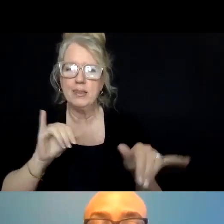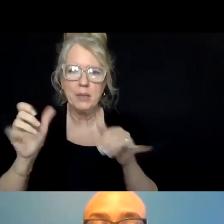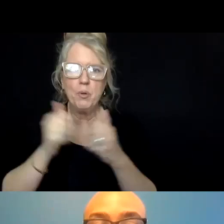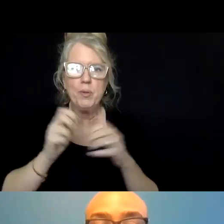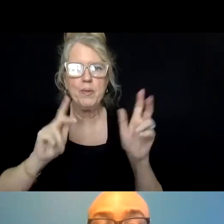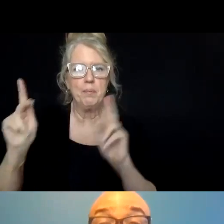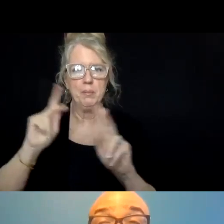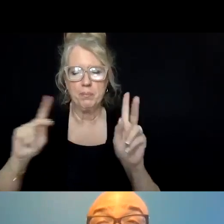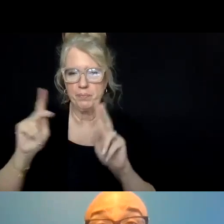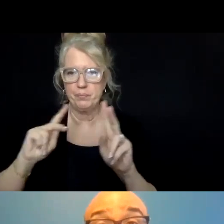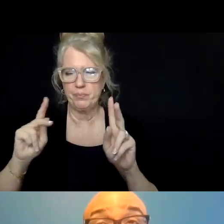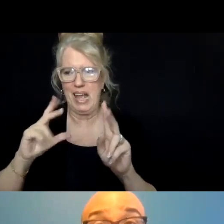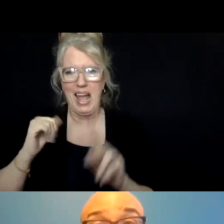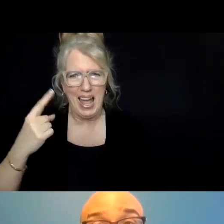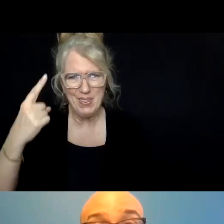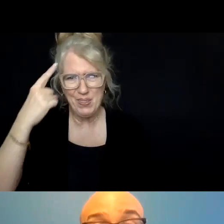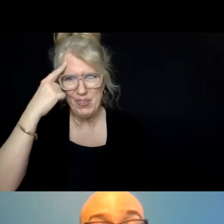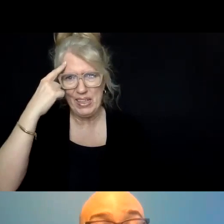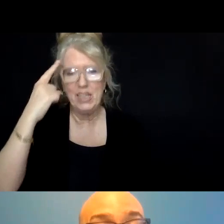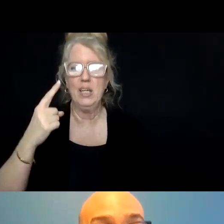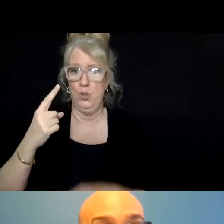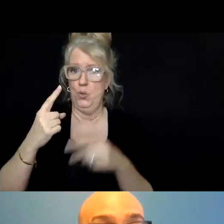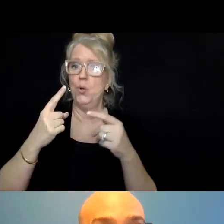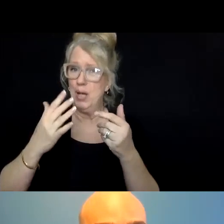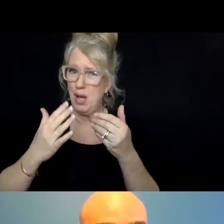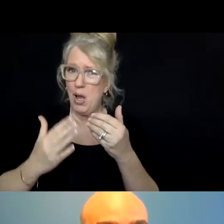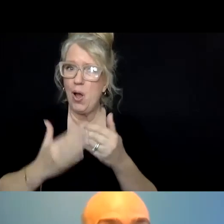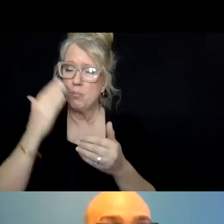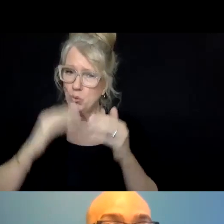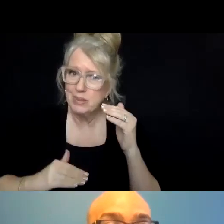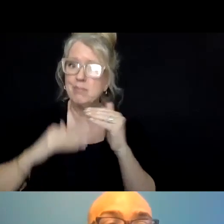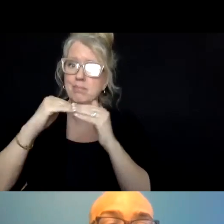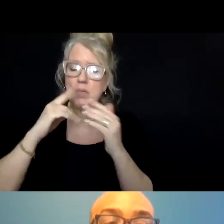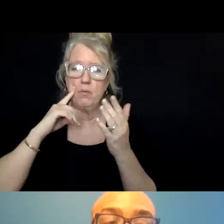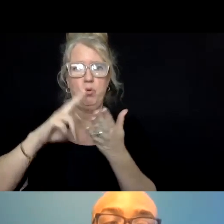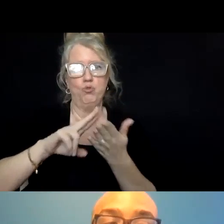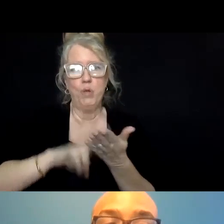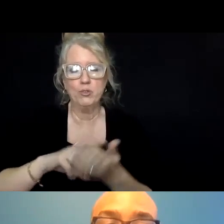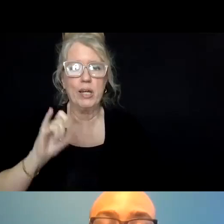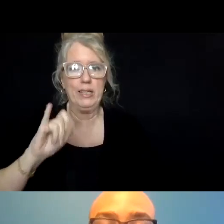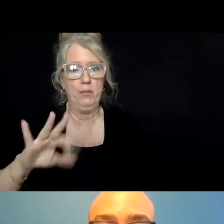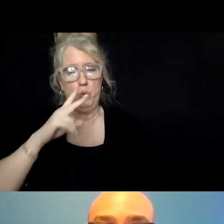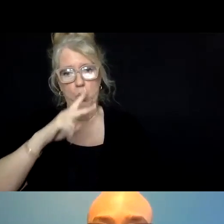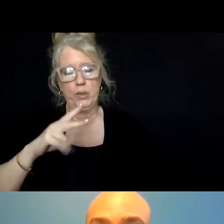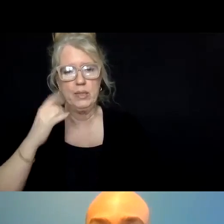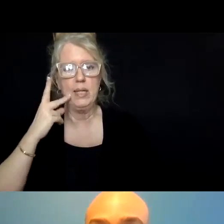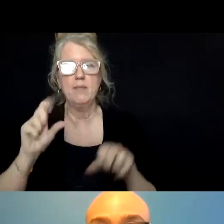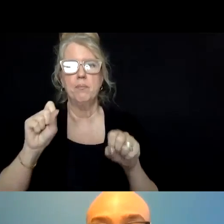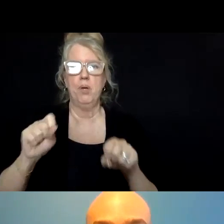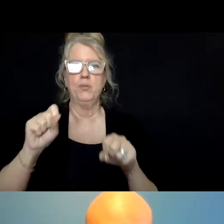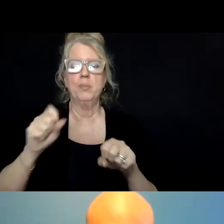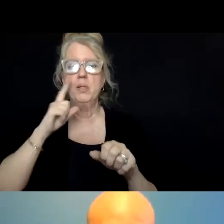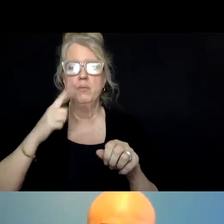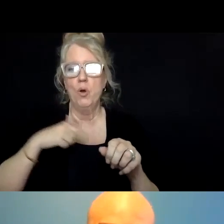want to update. I think we are almost at registration capacity. If we do, we're looking to see if there's a possibility for us